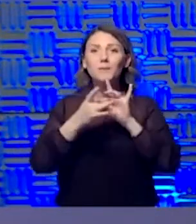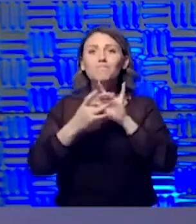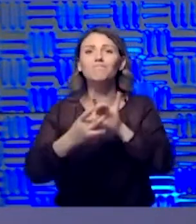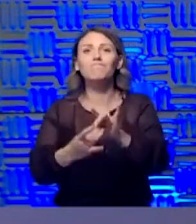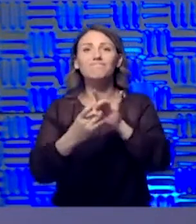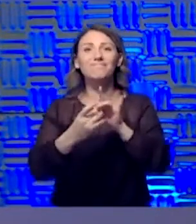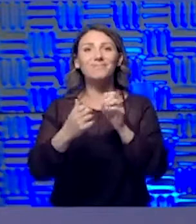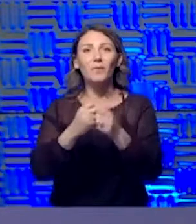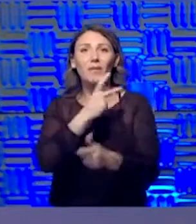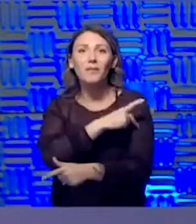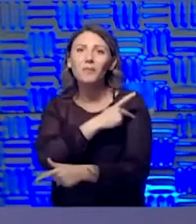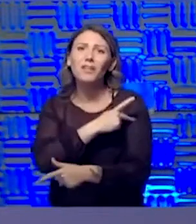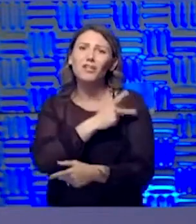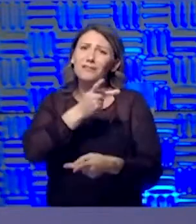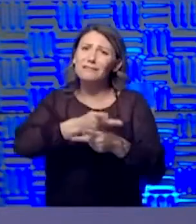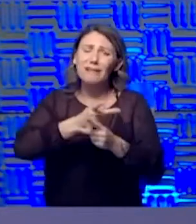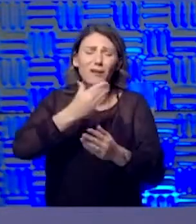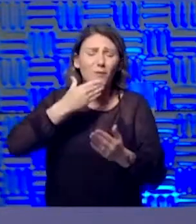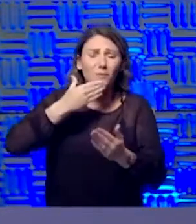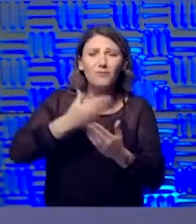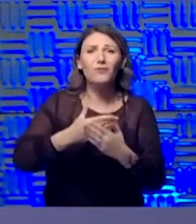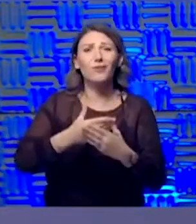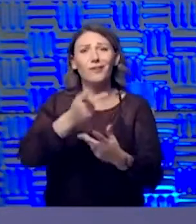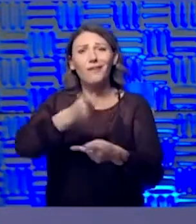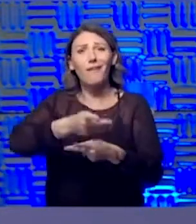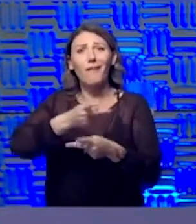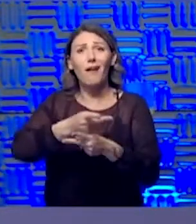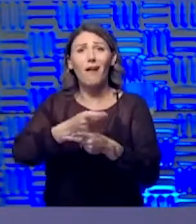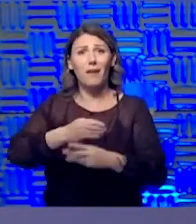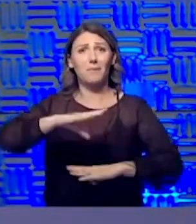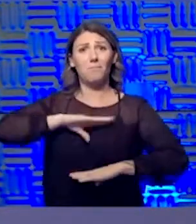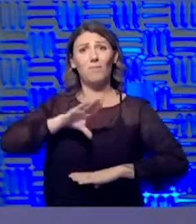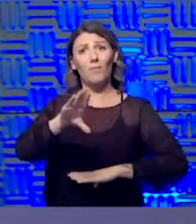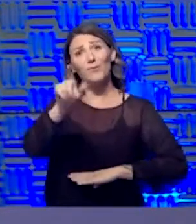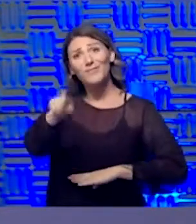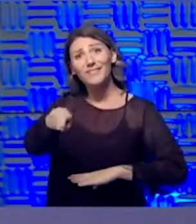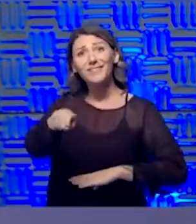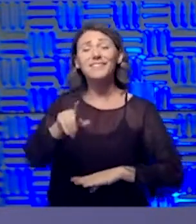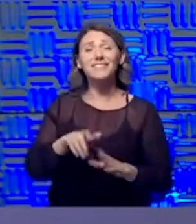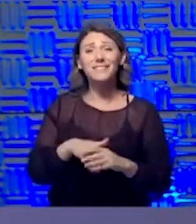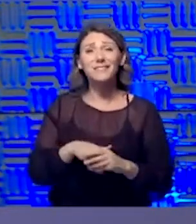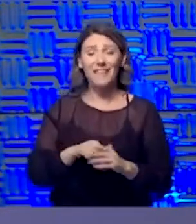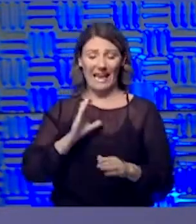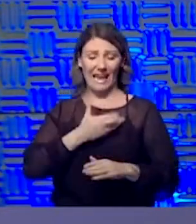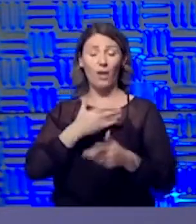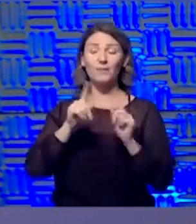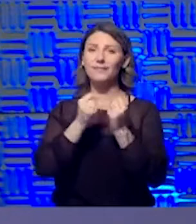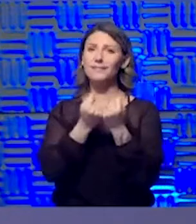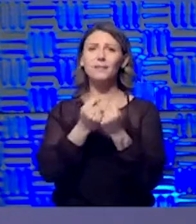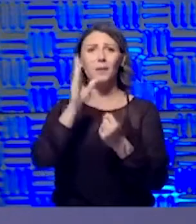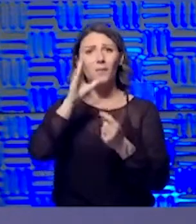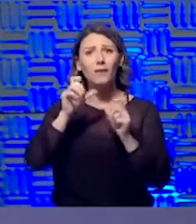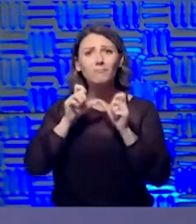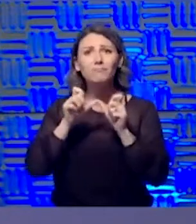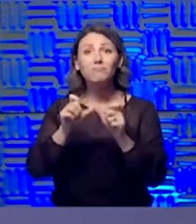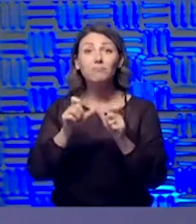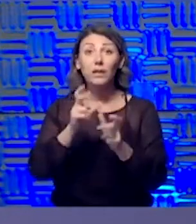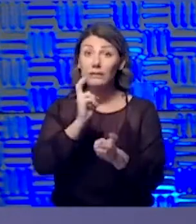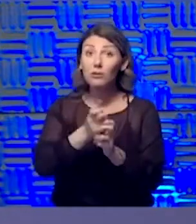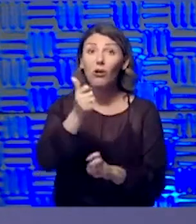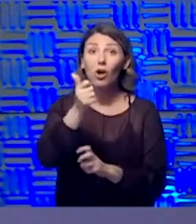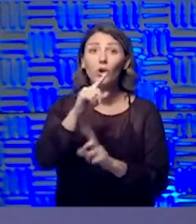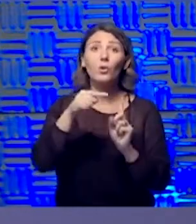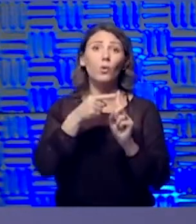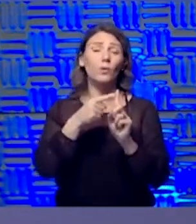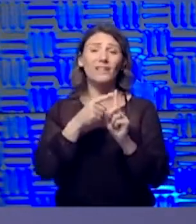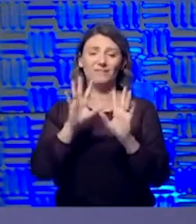patients and take great care of them and meet their needs. And that's what our team will continue to do. It's harder when they can't